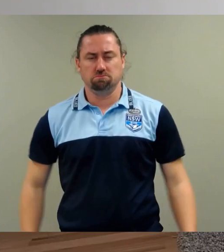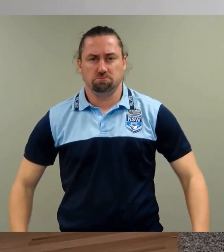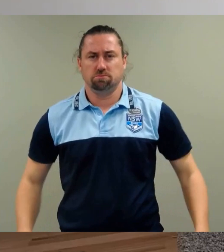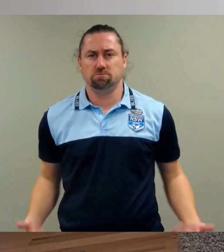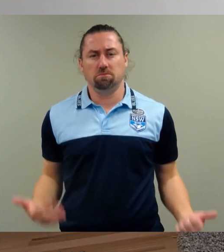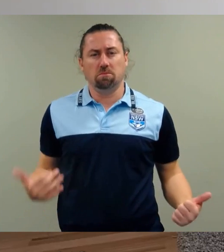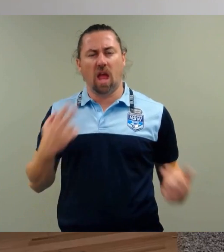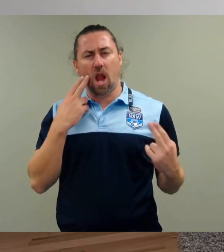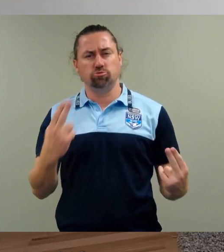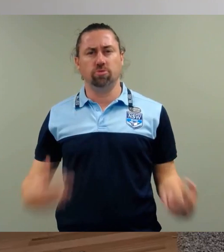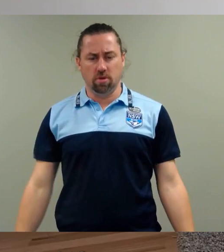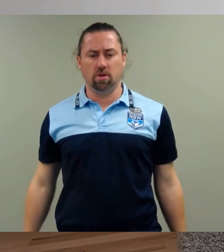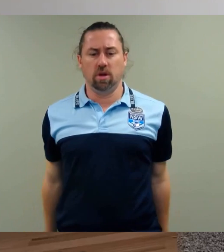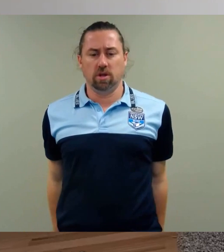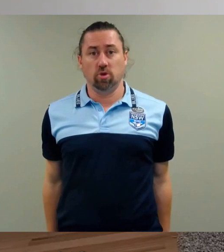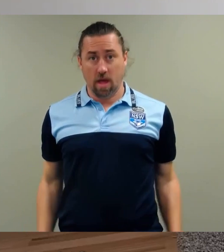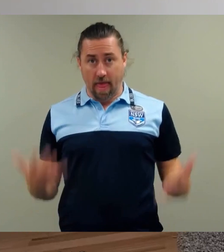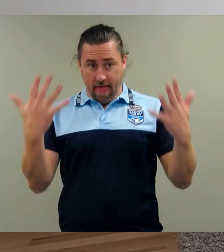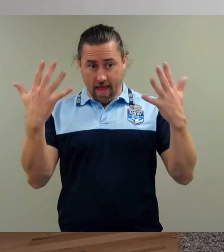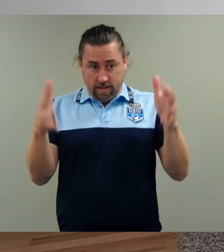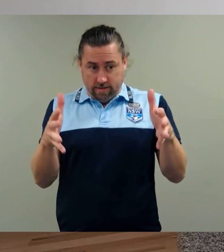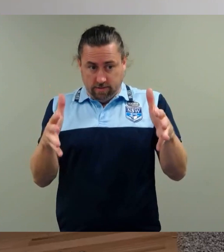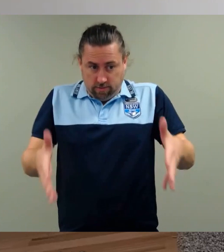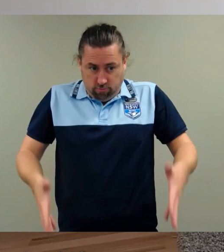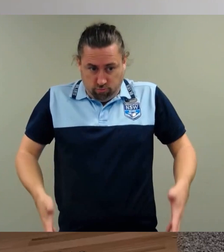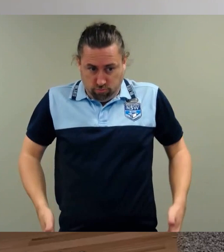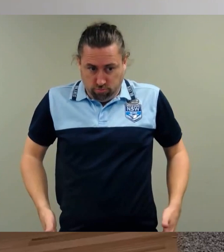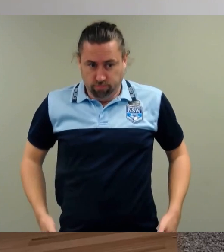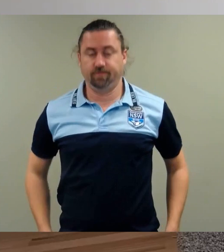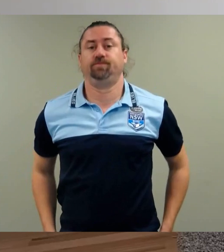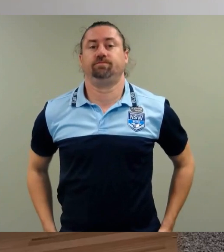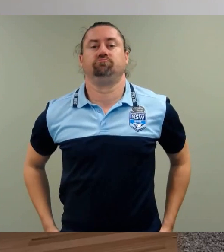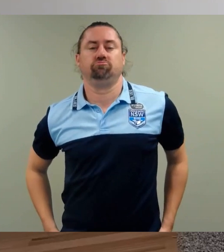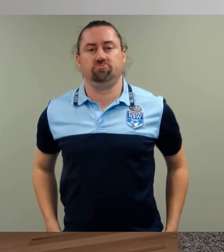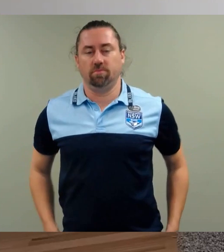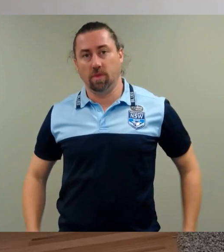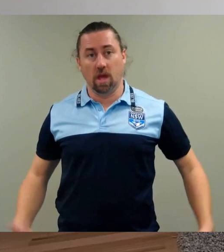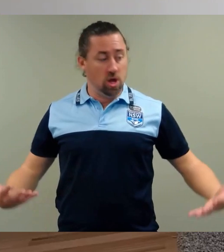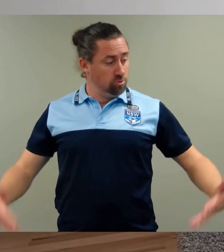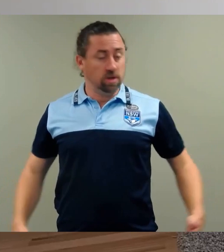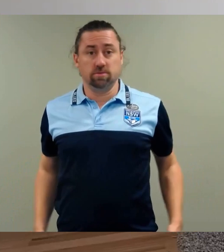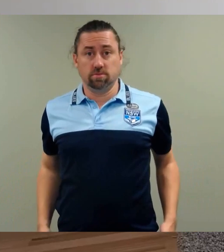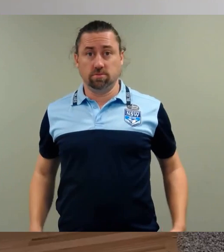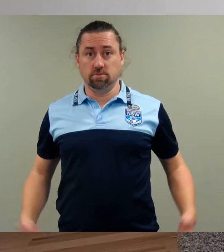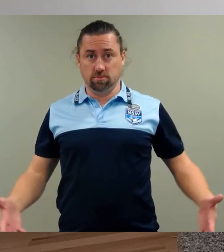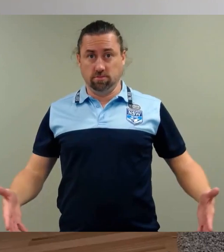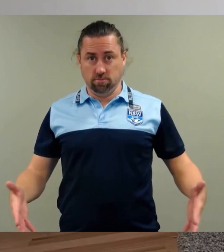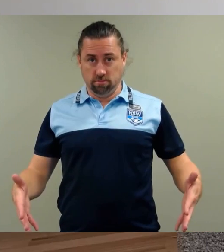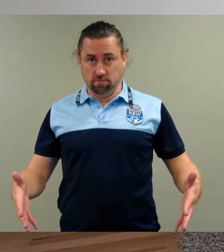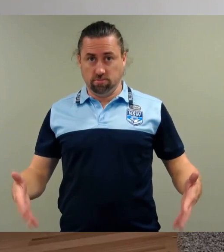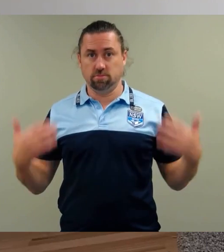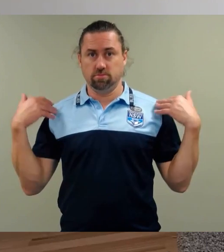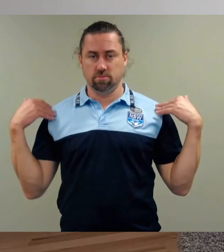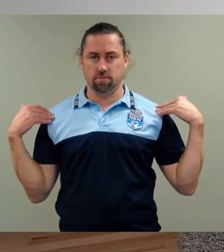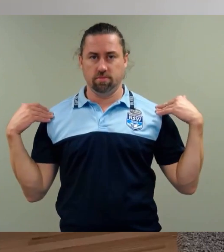naturally. And if you can, have both palms facing toward the body. Keeping your arms straight and the palms in their